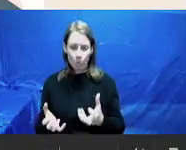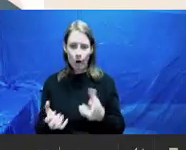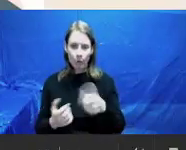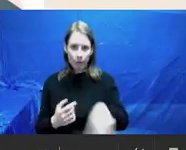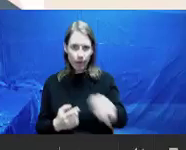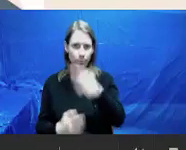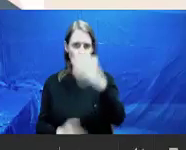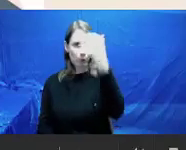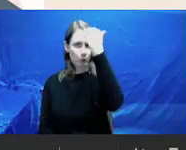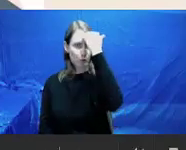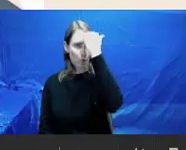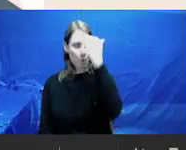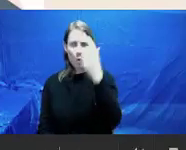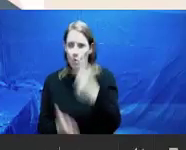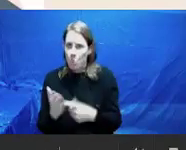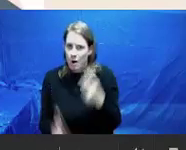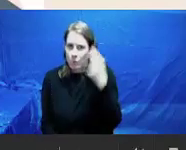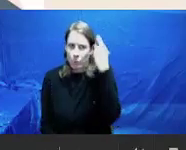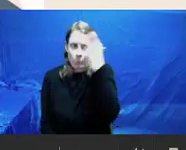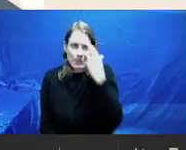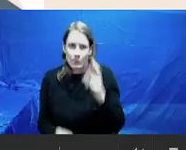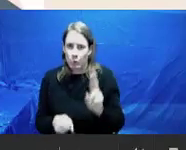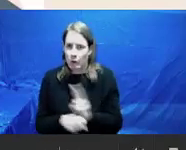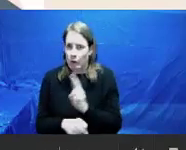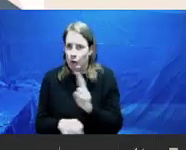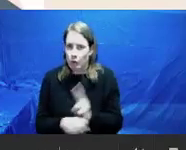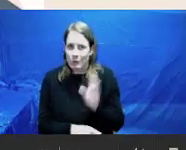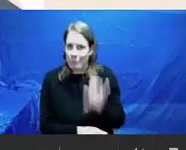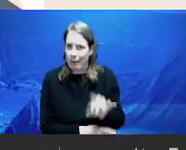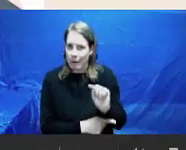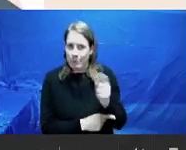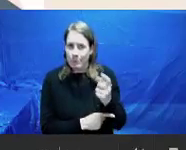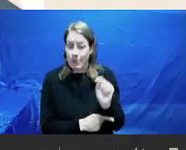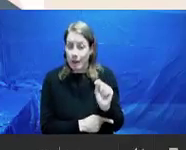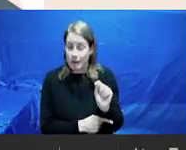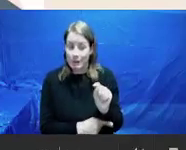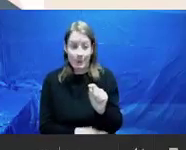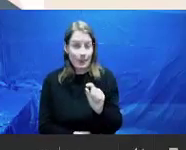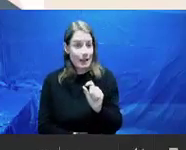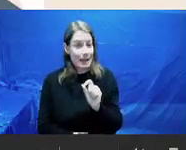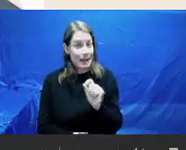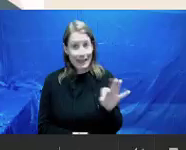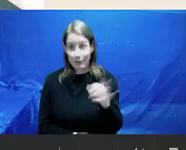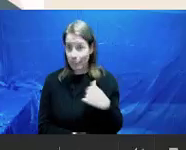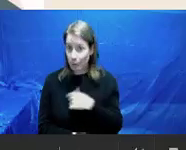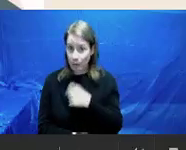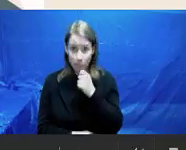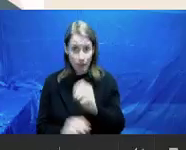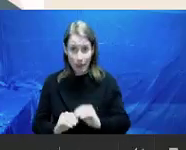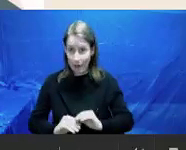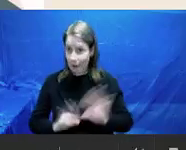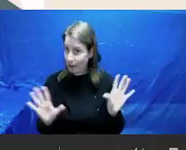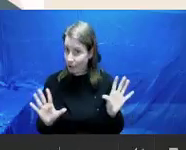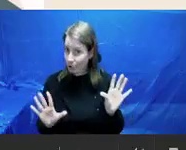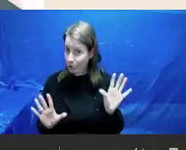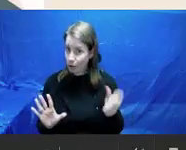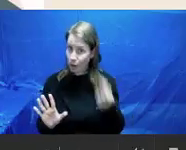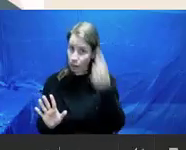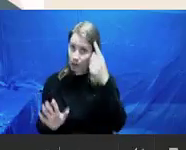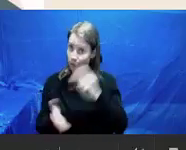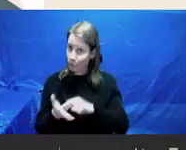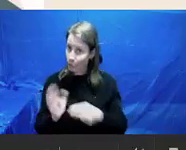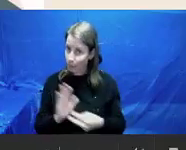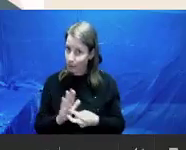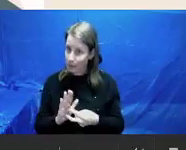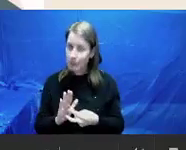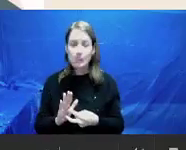front of the student is. Because when we have a clear understanding of that purpose, I think we are much more likely to be able to connect the